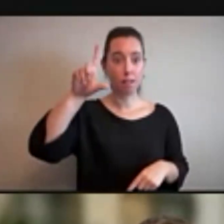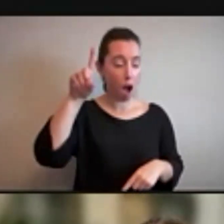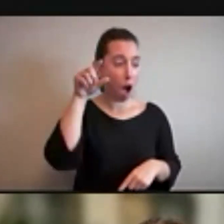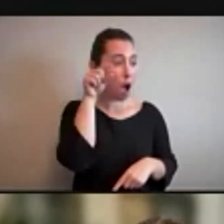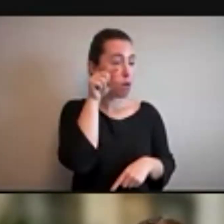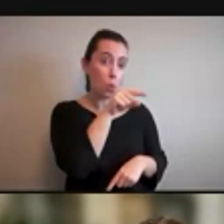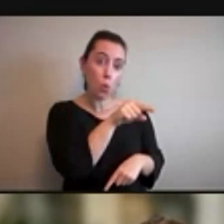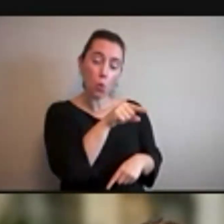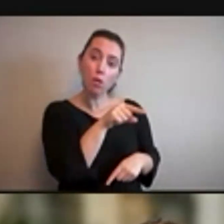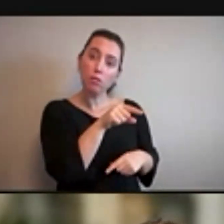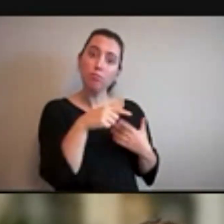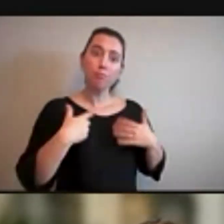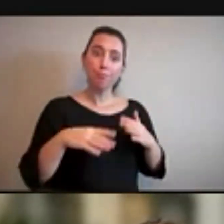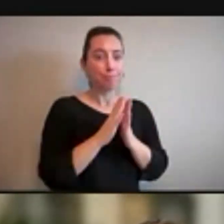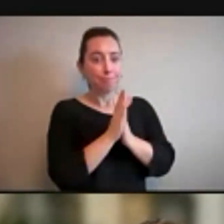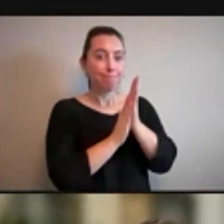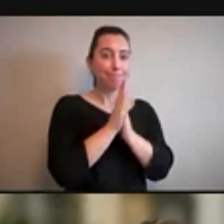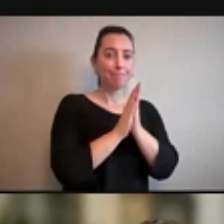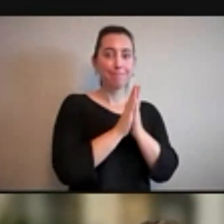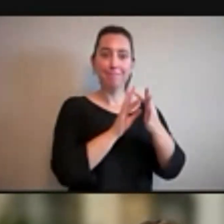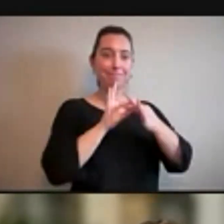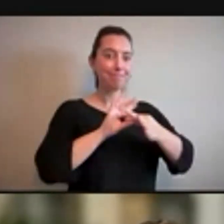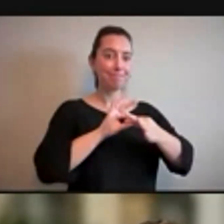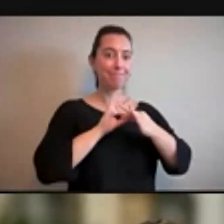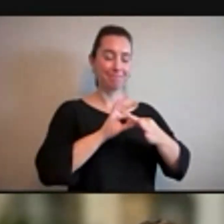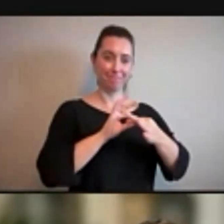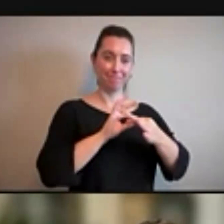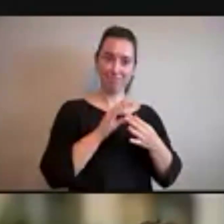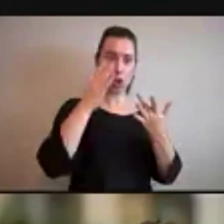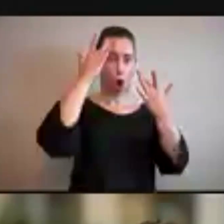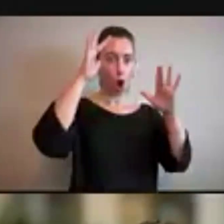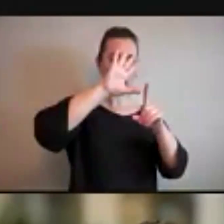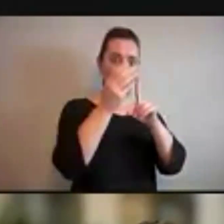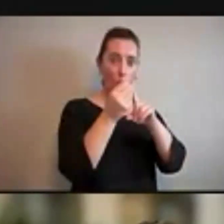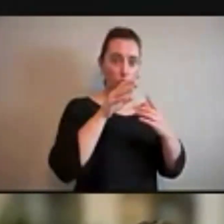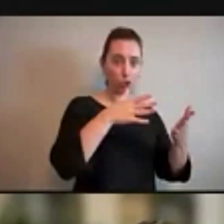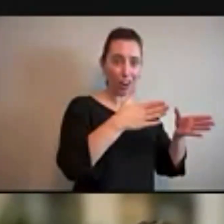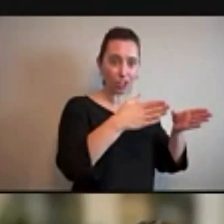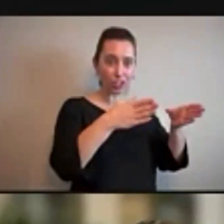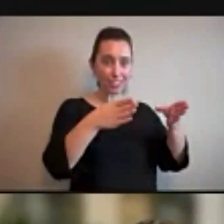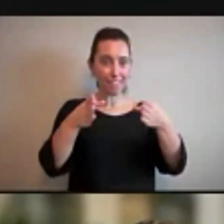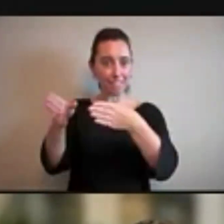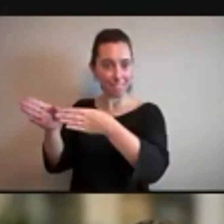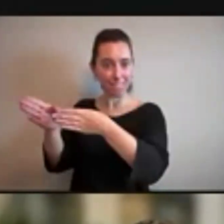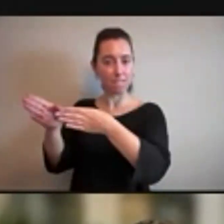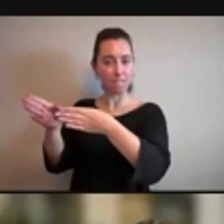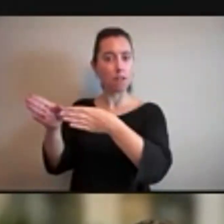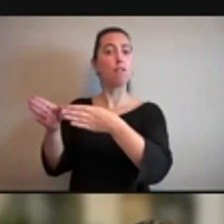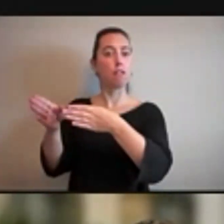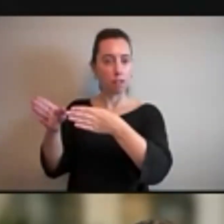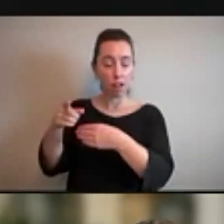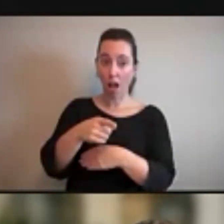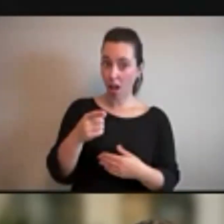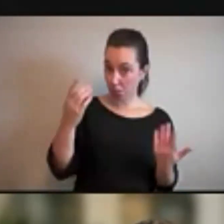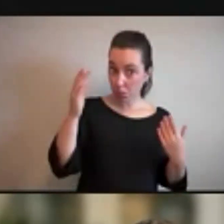to be very kind of engaged in this, and you say that it's a cultural change, and I think it's really important that the management applies this